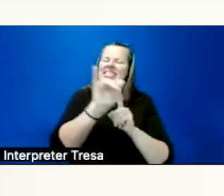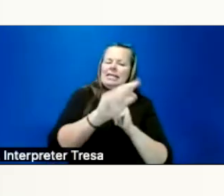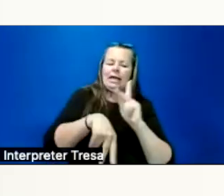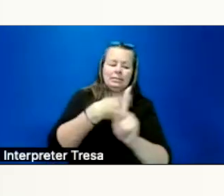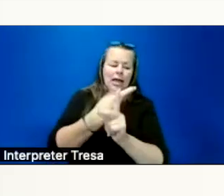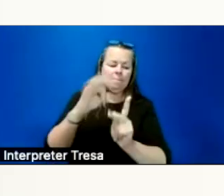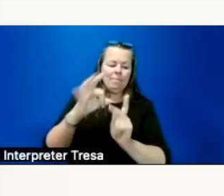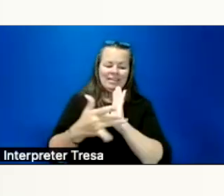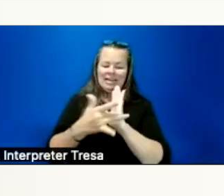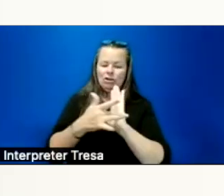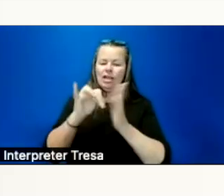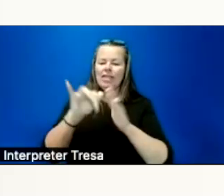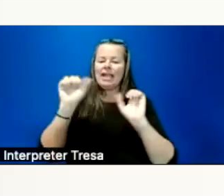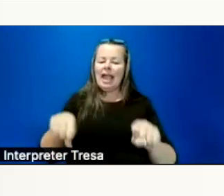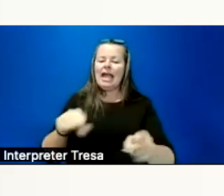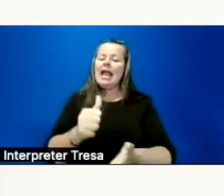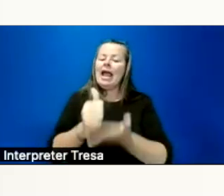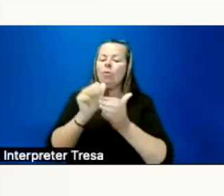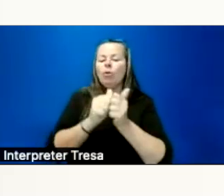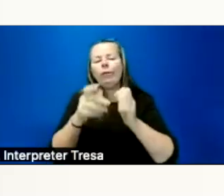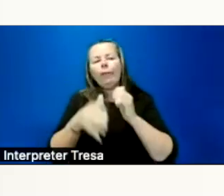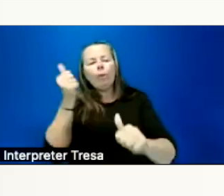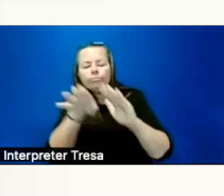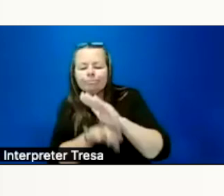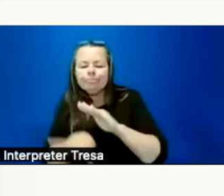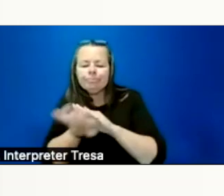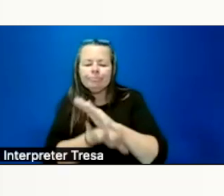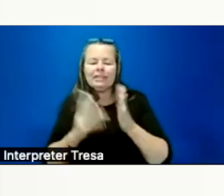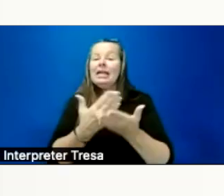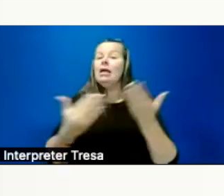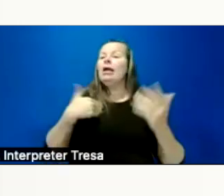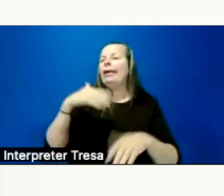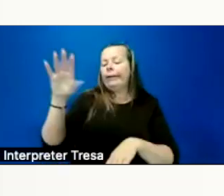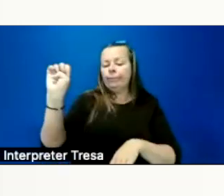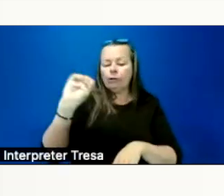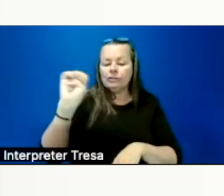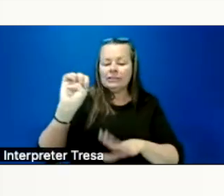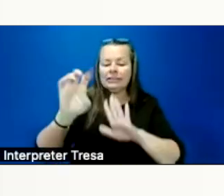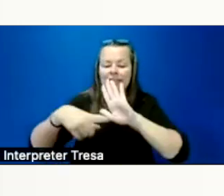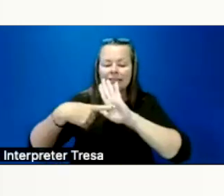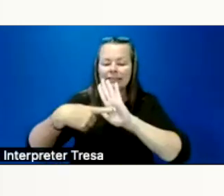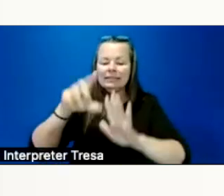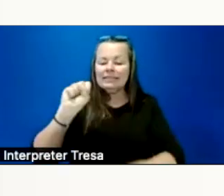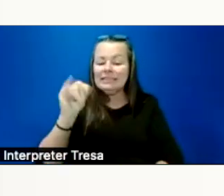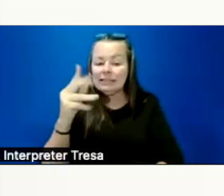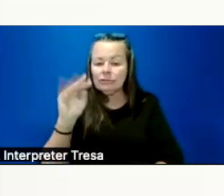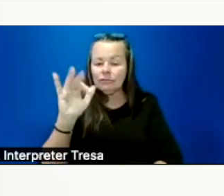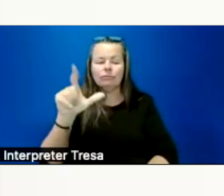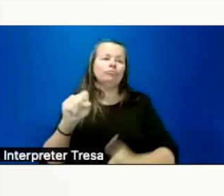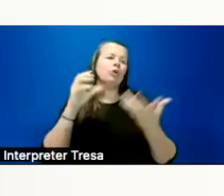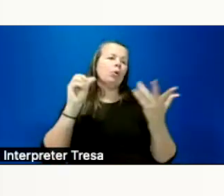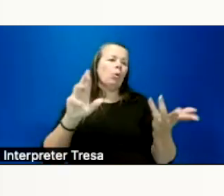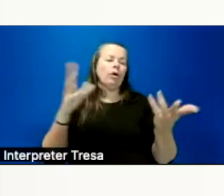things, like, I don't know, emergency signals or emergency communication which should be accessible